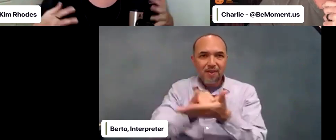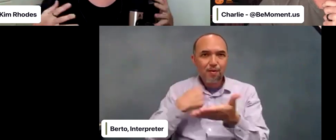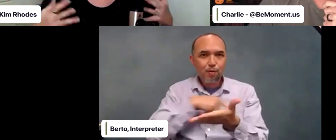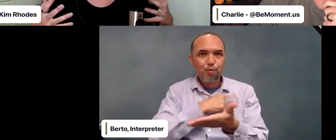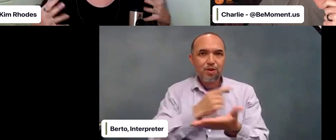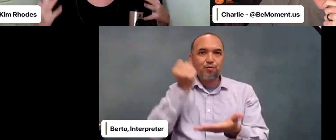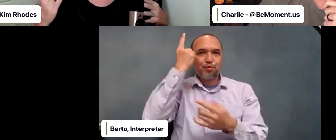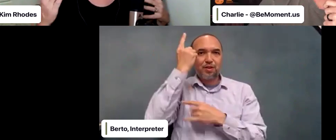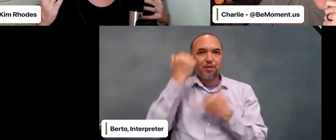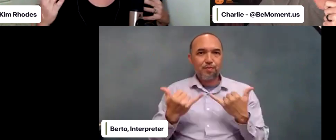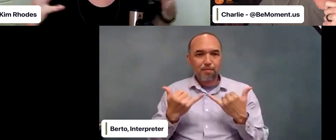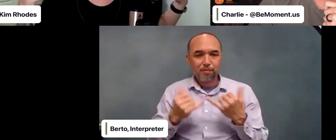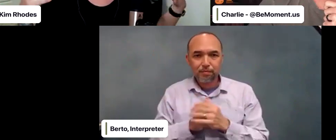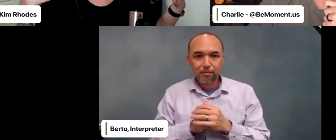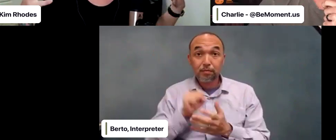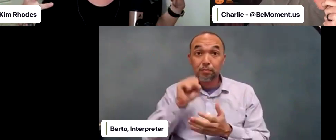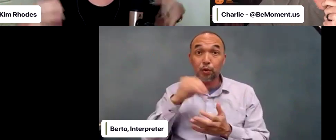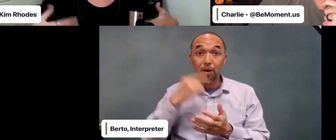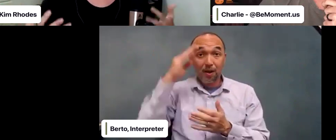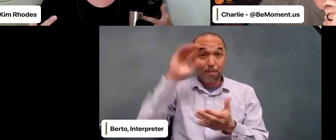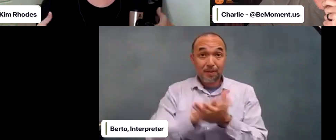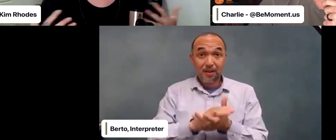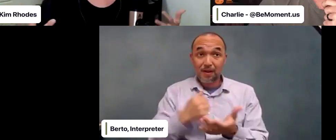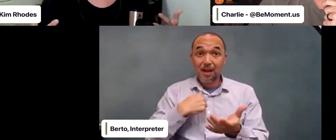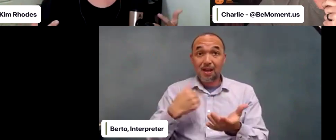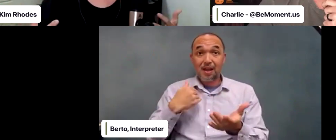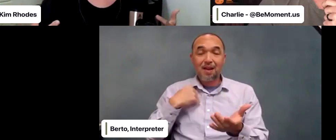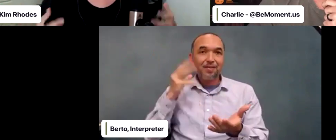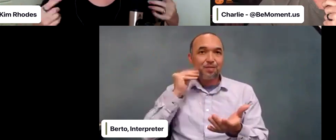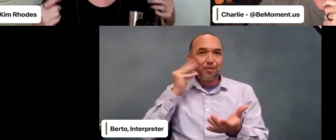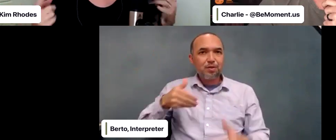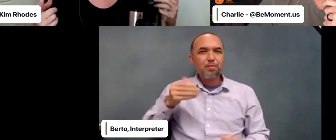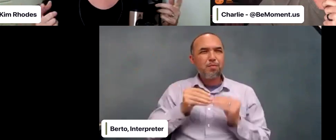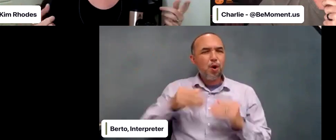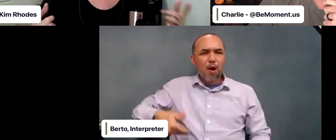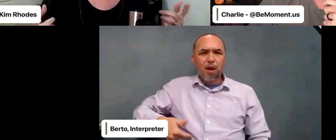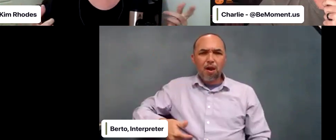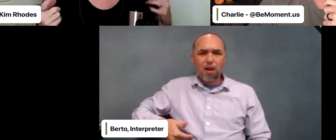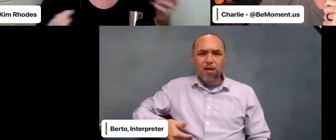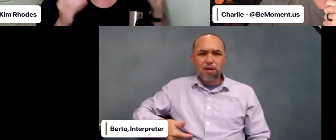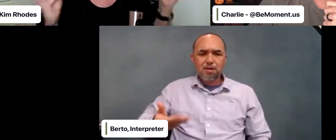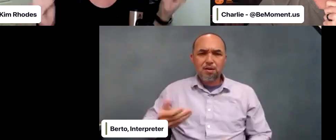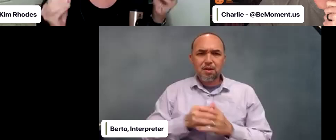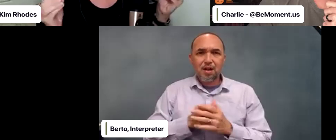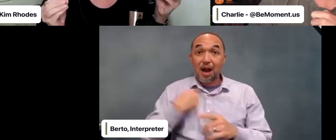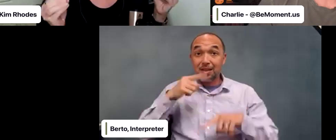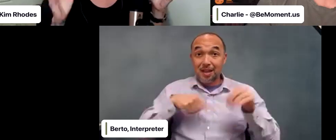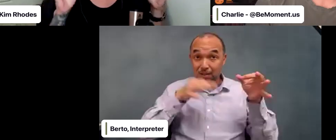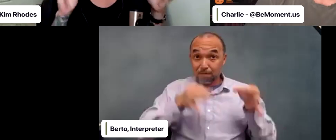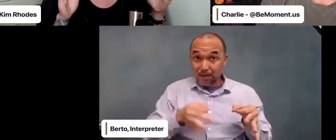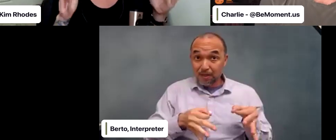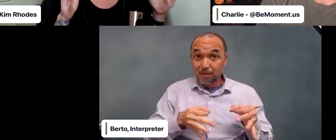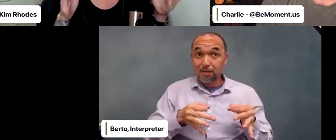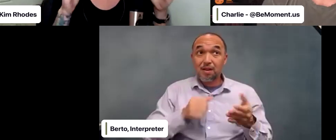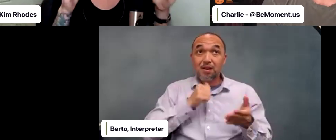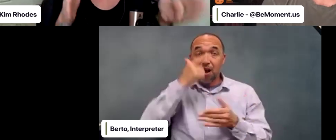experiences that are innate and inexplicable, not because they're an innate and inexplicable, but because we